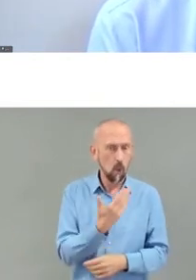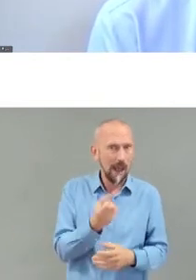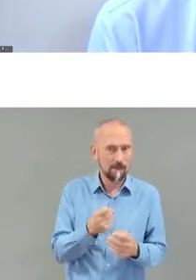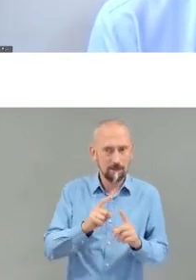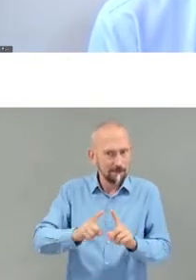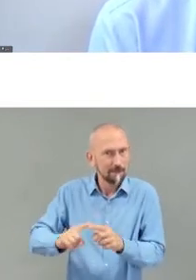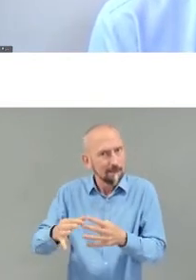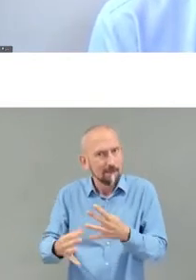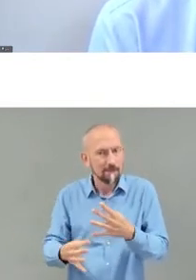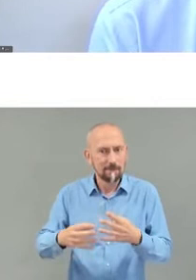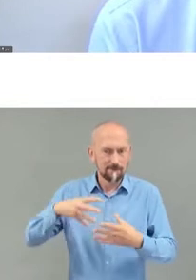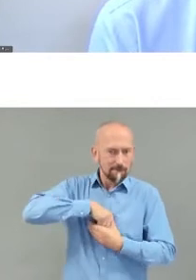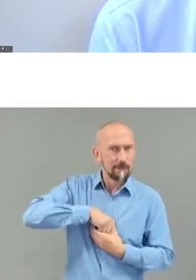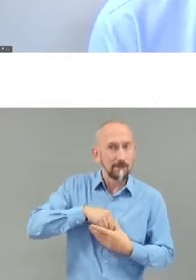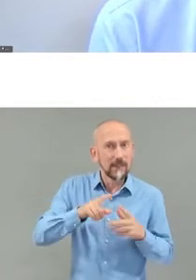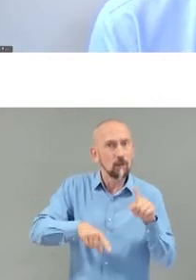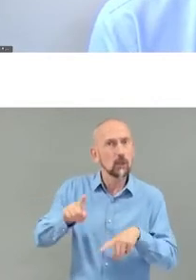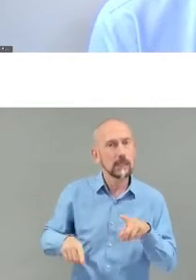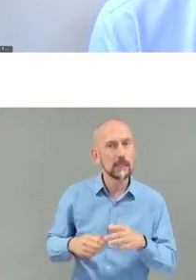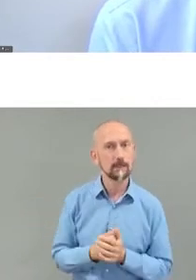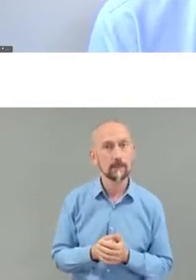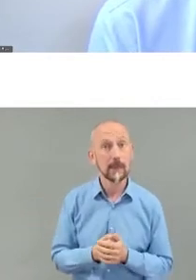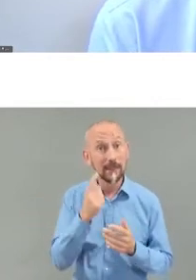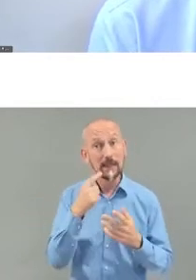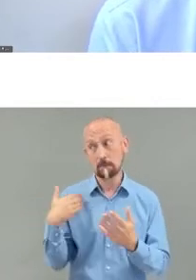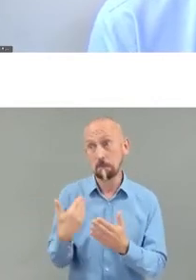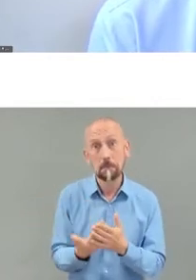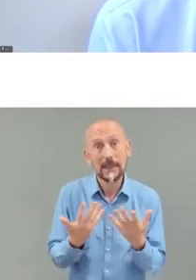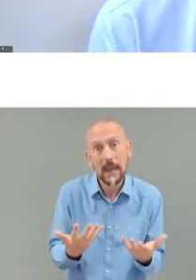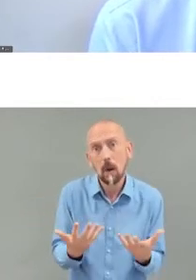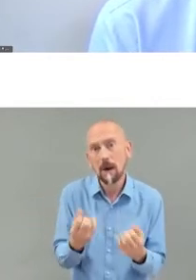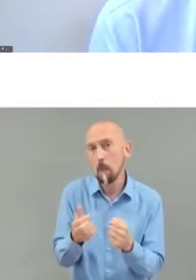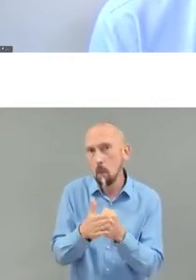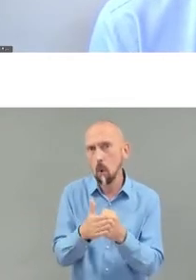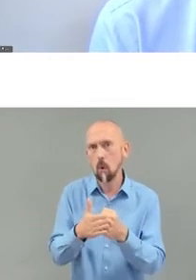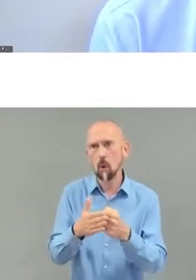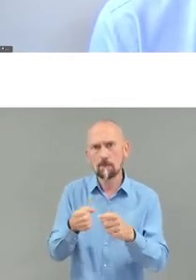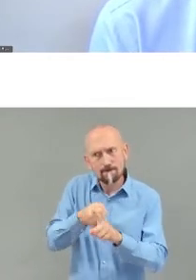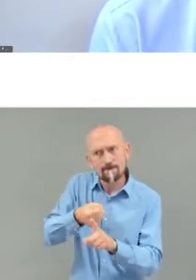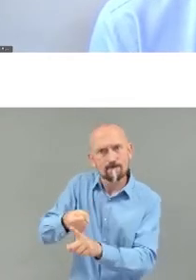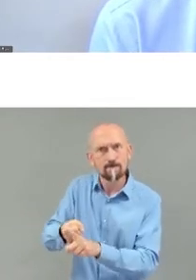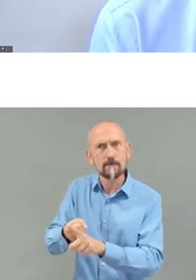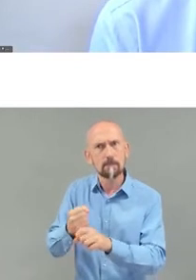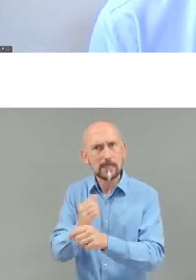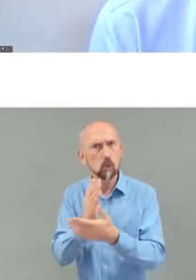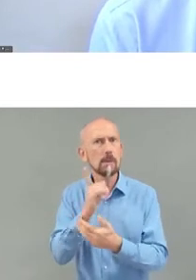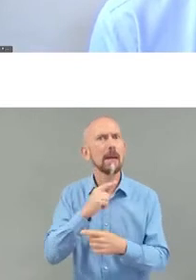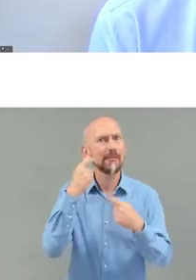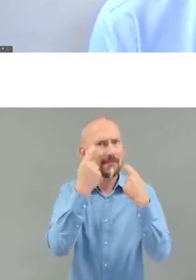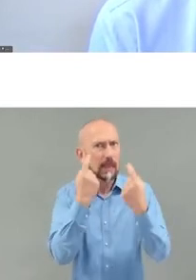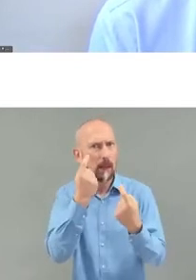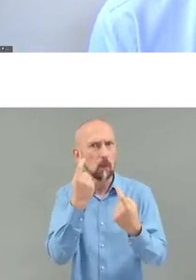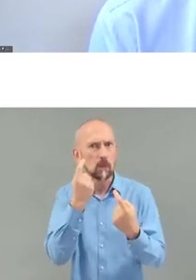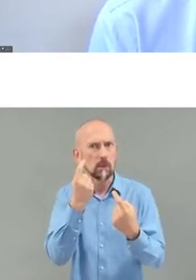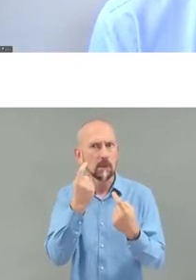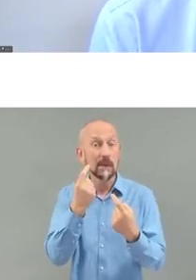active kind of consideration of that now, and making sure that people are thinking in that way. And my hope is in the future we will see